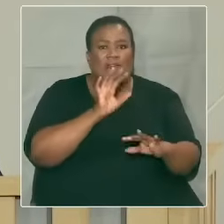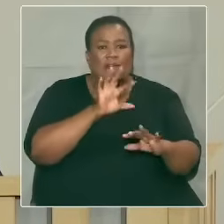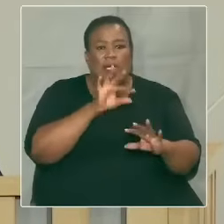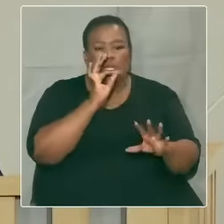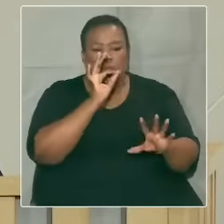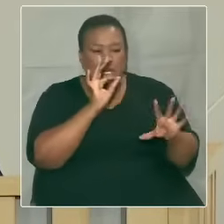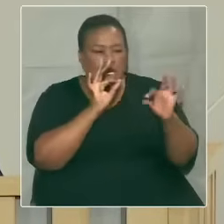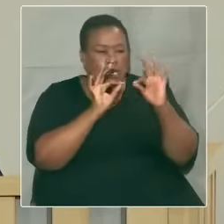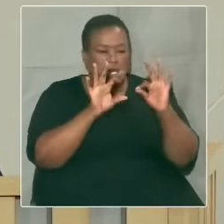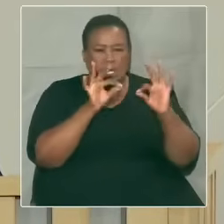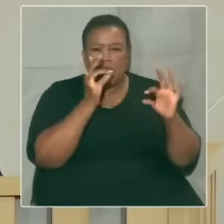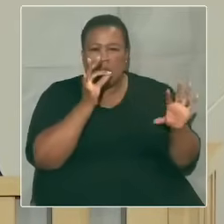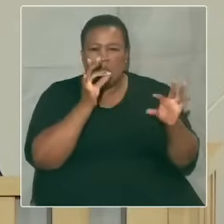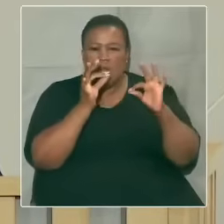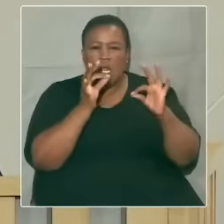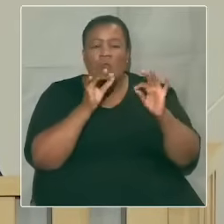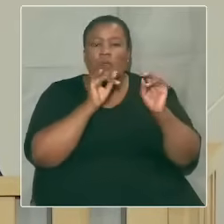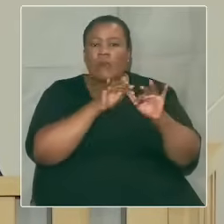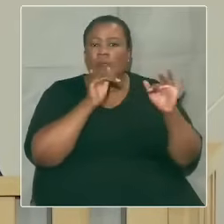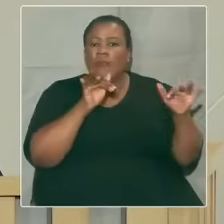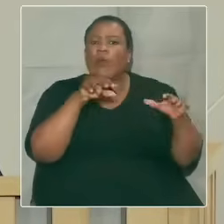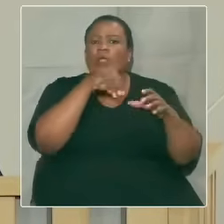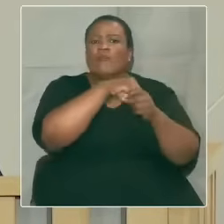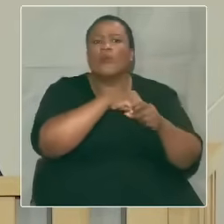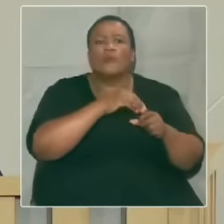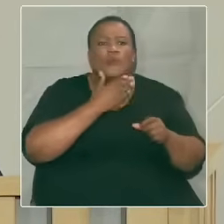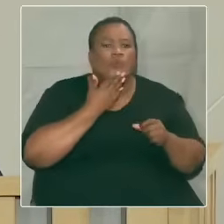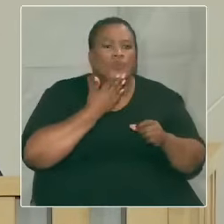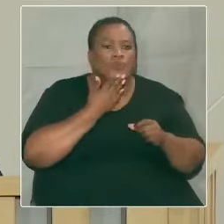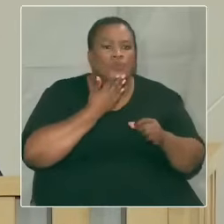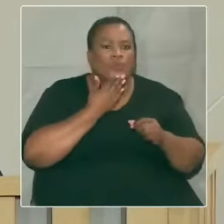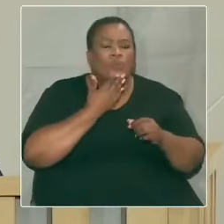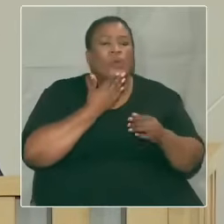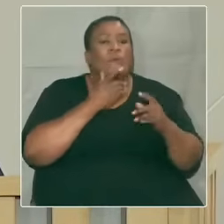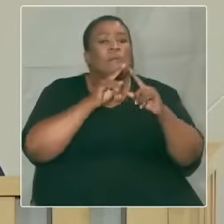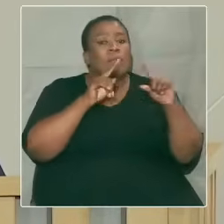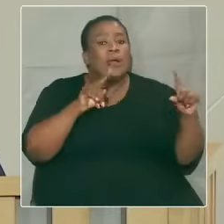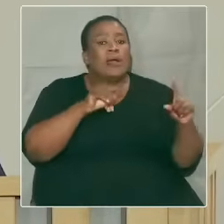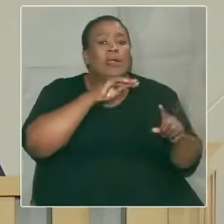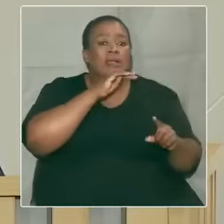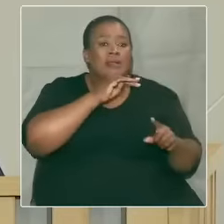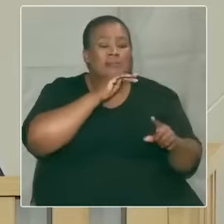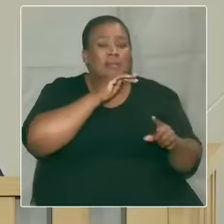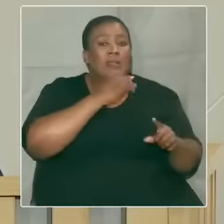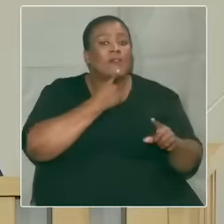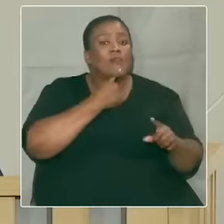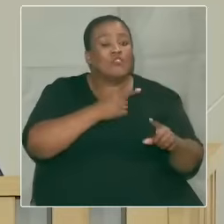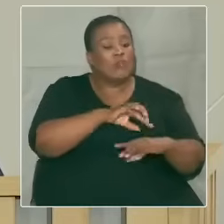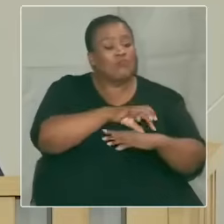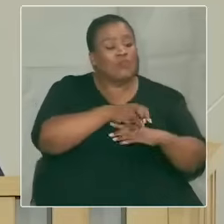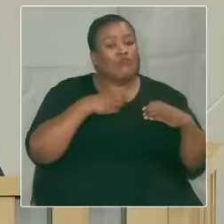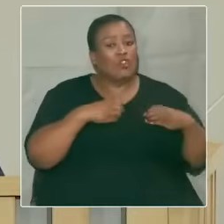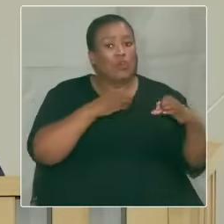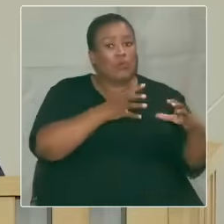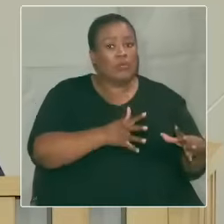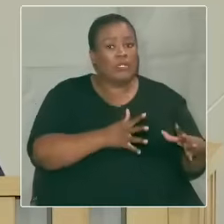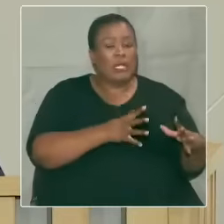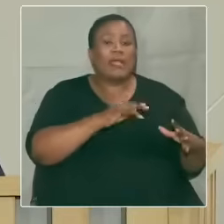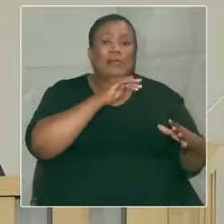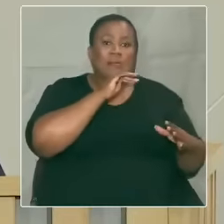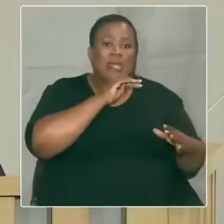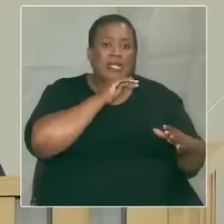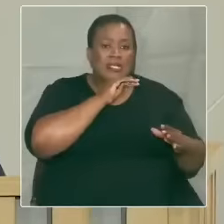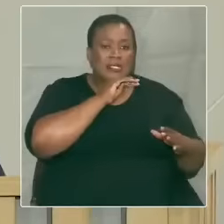to who gets involved. Does not necessarily mean, if we say provincial commissioner, it's not